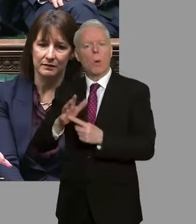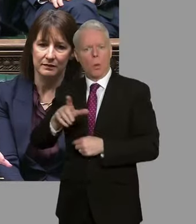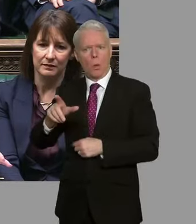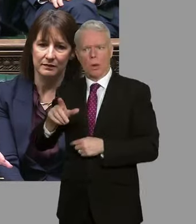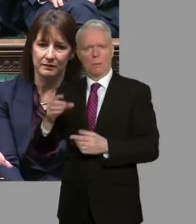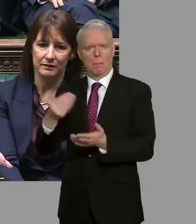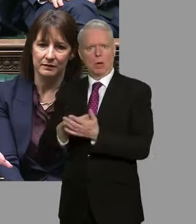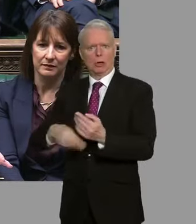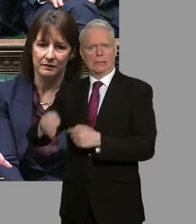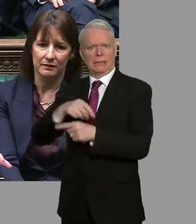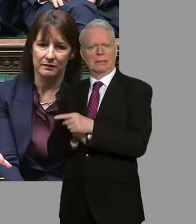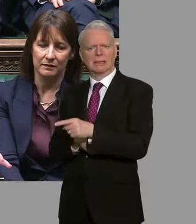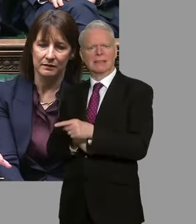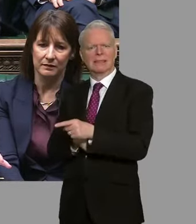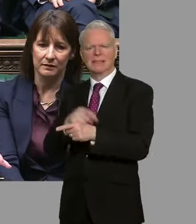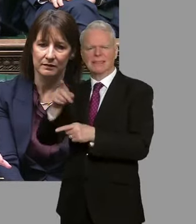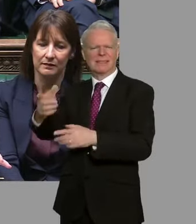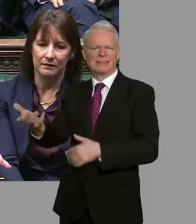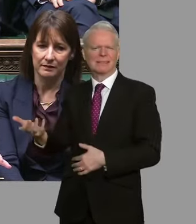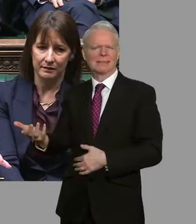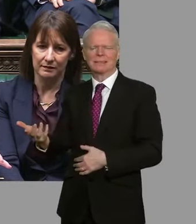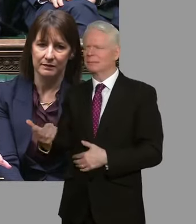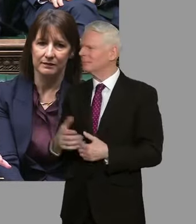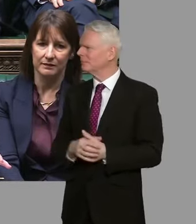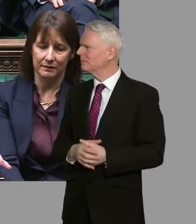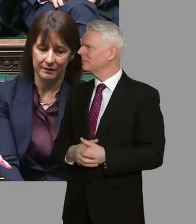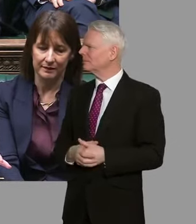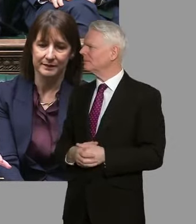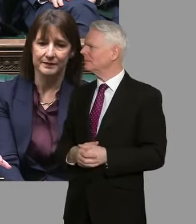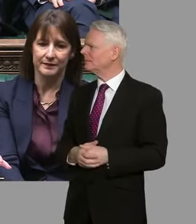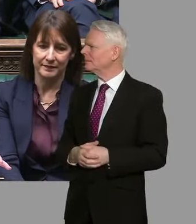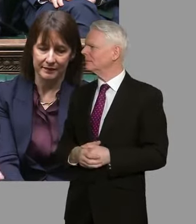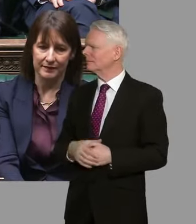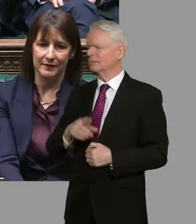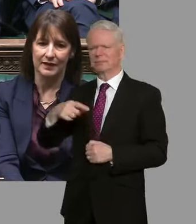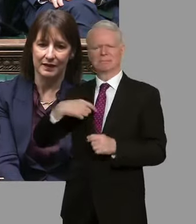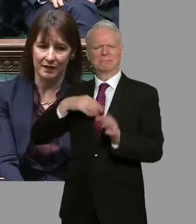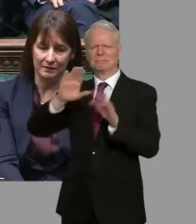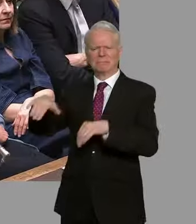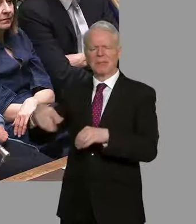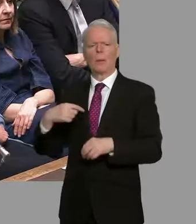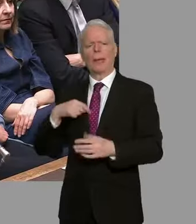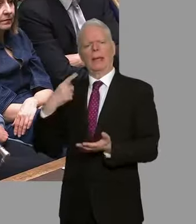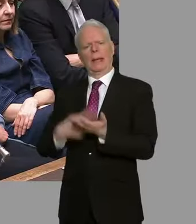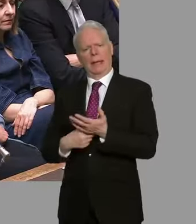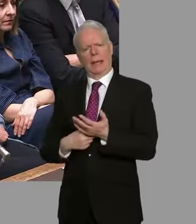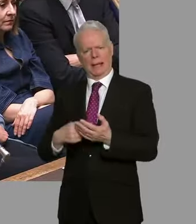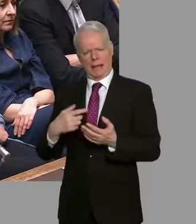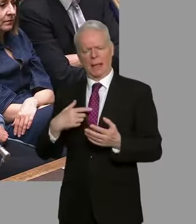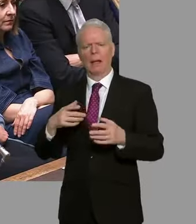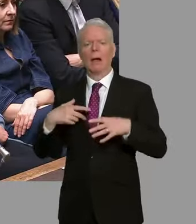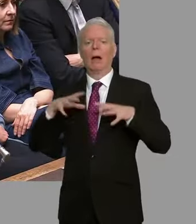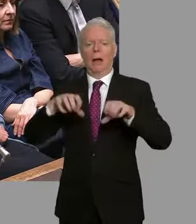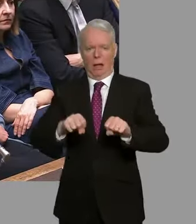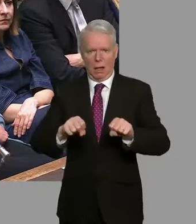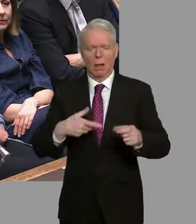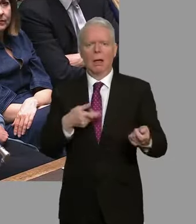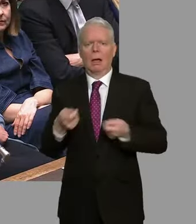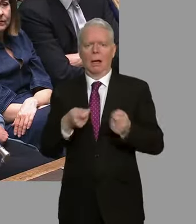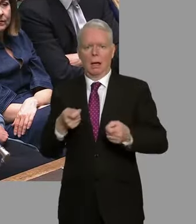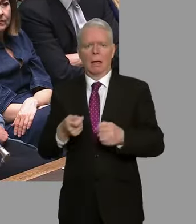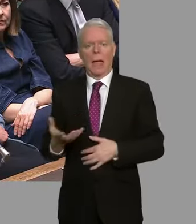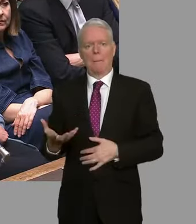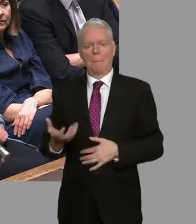our commitment to the triple lock, there will be an upgrade in April of this year of £460. But, Mr. Speaker, what I noticed that